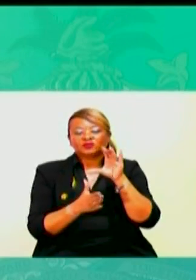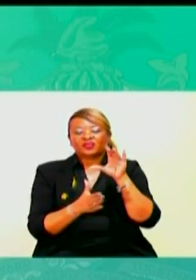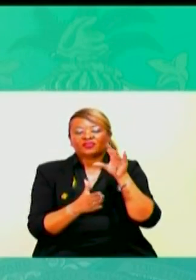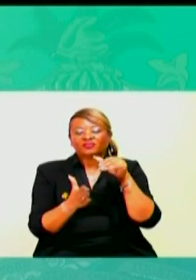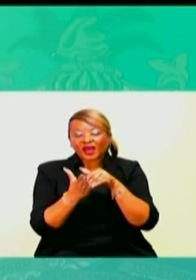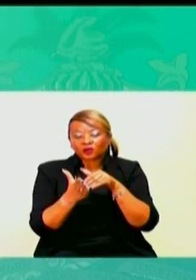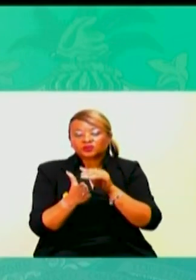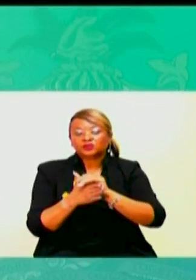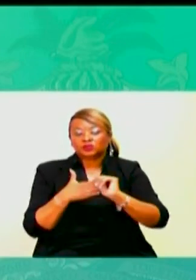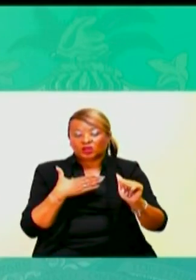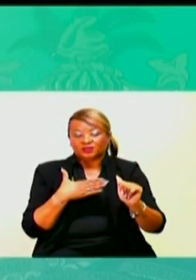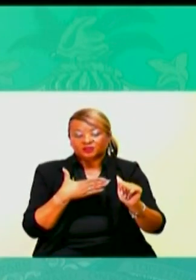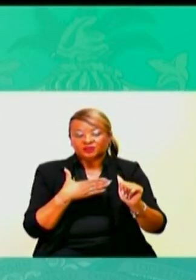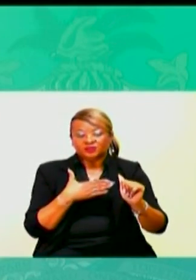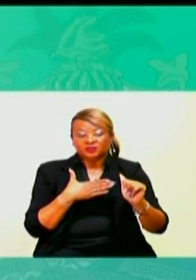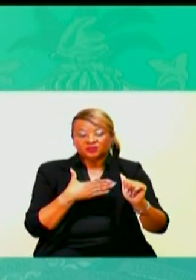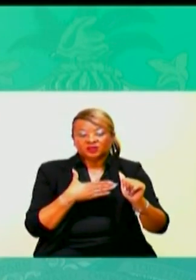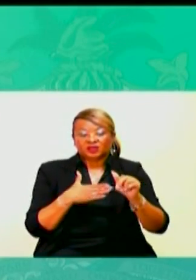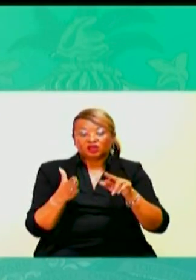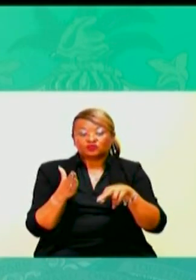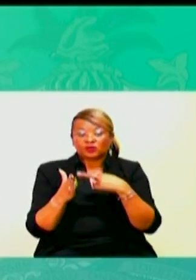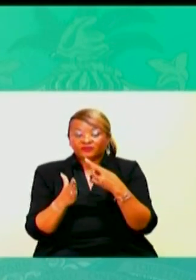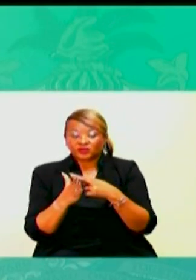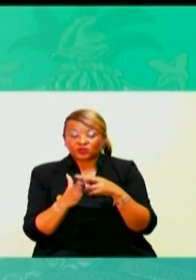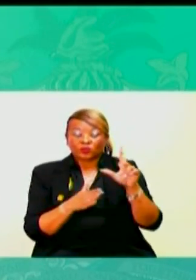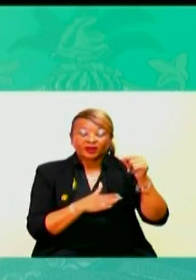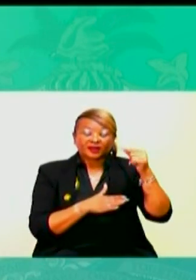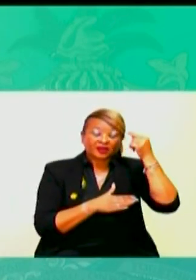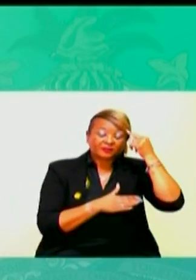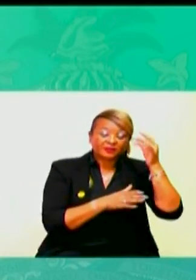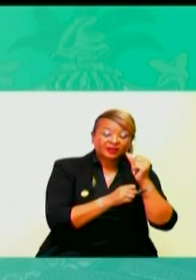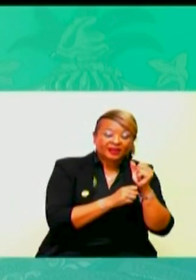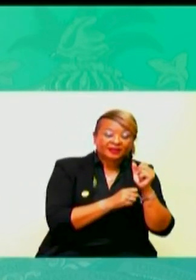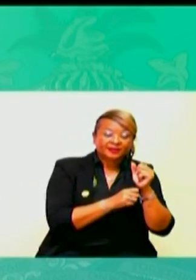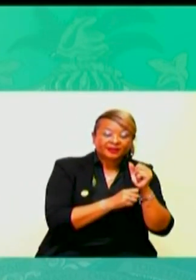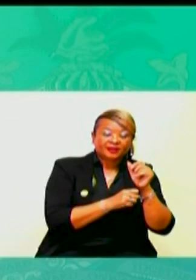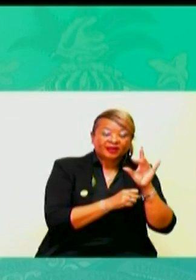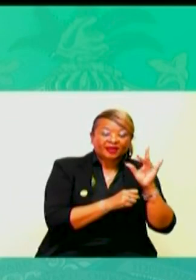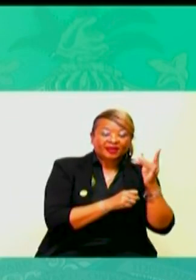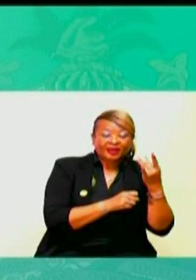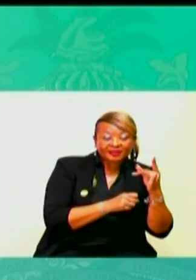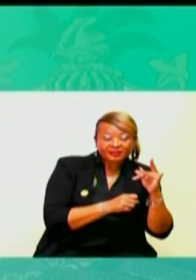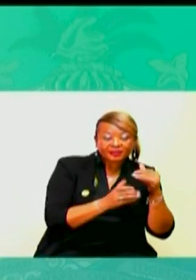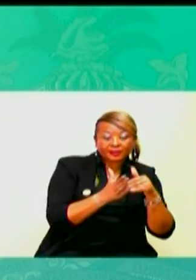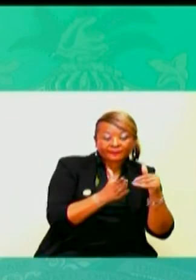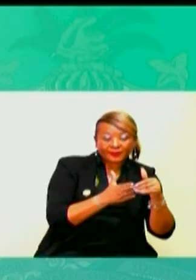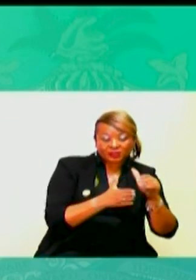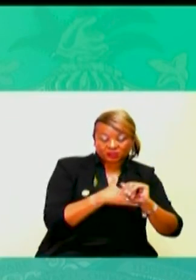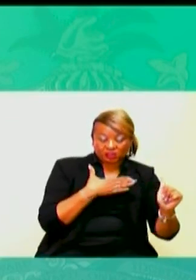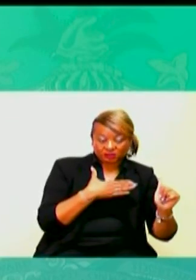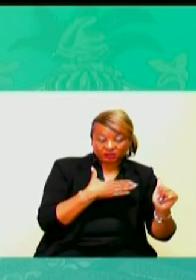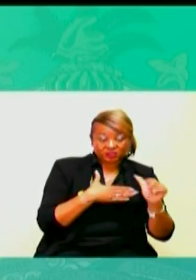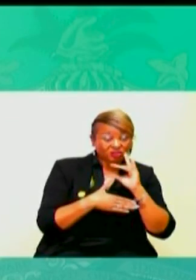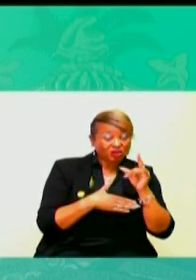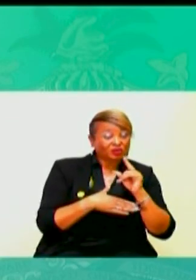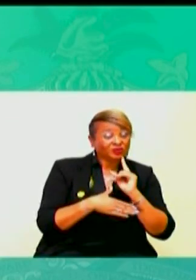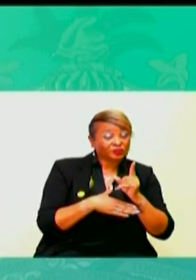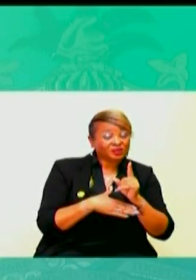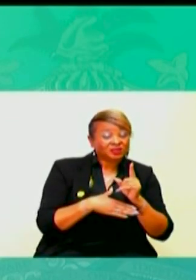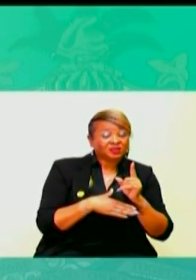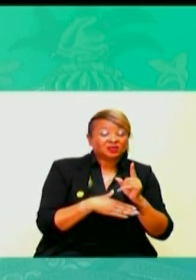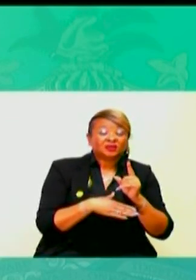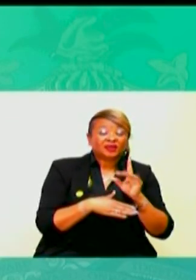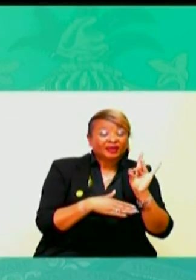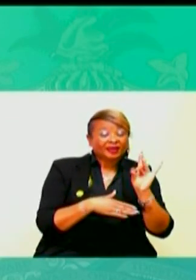$575,800,000 in revenue, while the government gets a mere $18 million. Wow. And it even ain't $18 million, Mr.